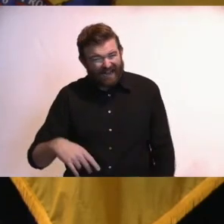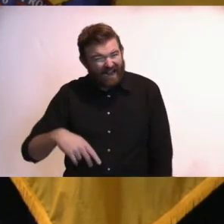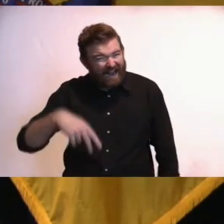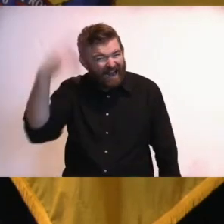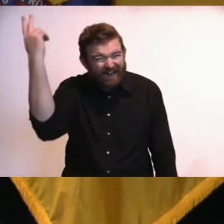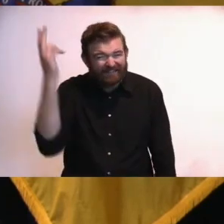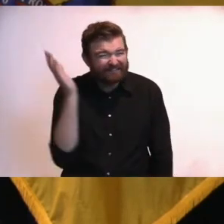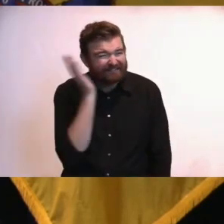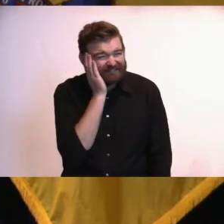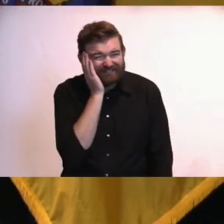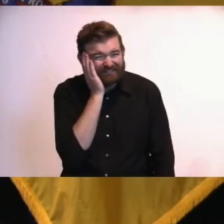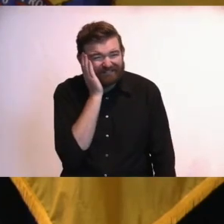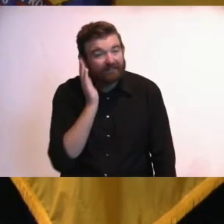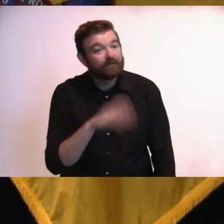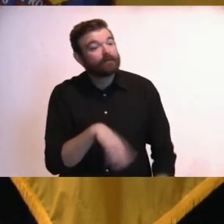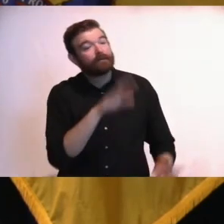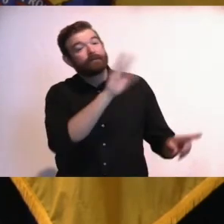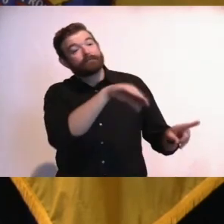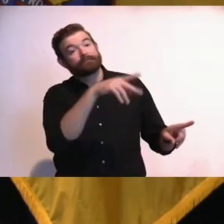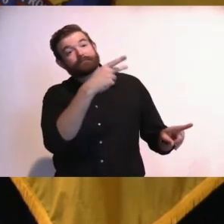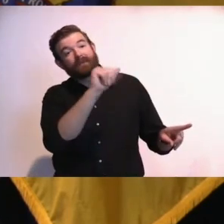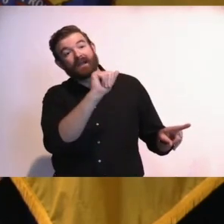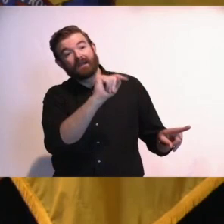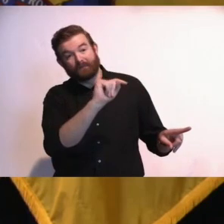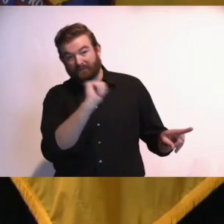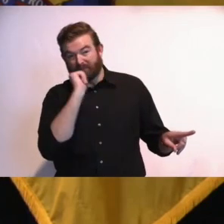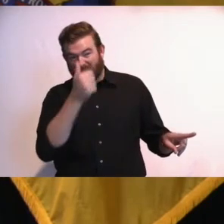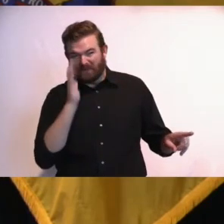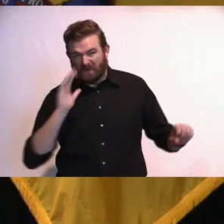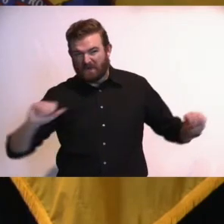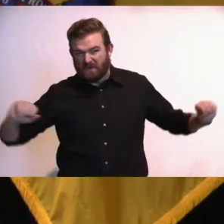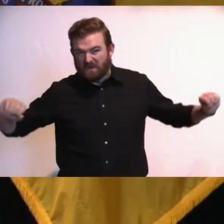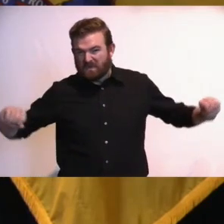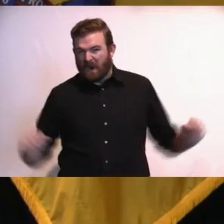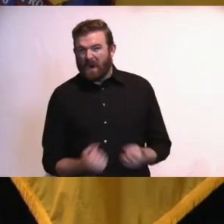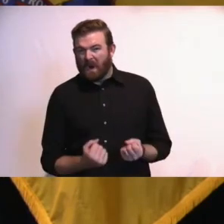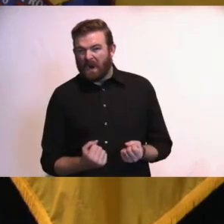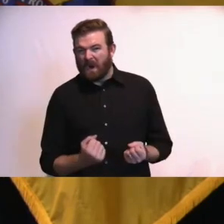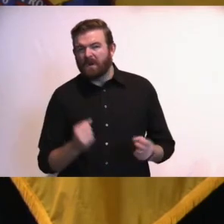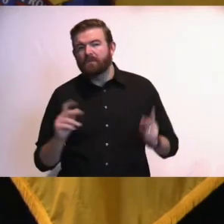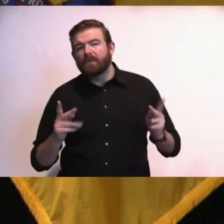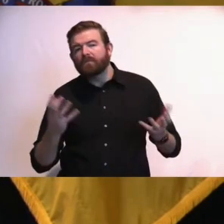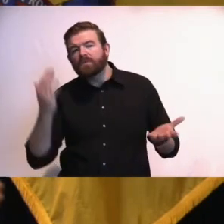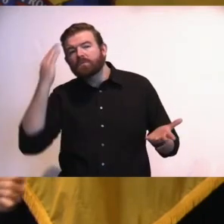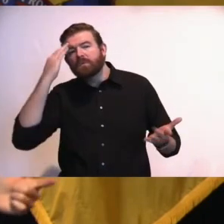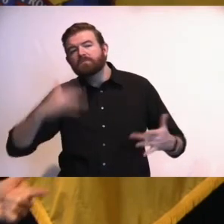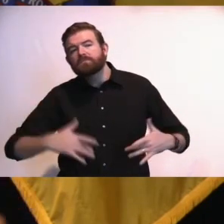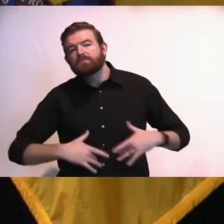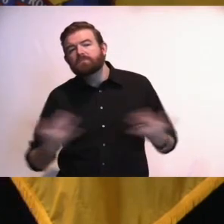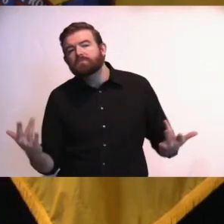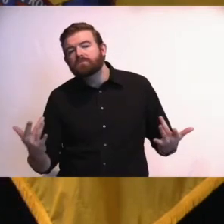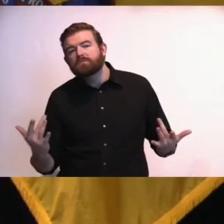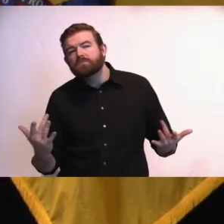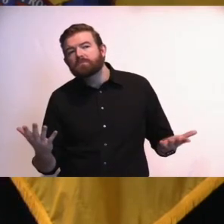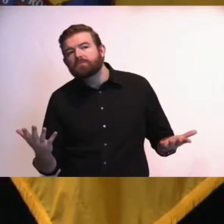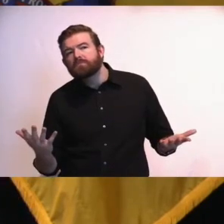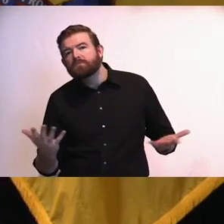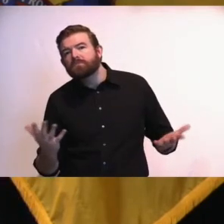Pat, I know it's going to be bitterly cold tomorrow. I know that's one thing folks probably want to get a sense of anything they should be expecting. And